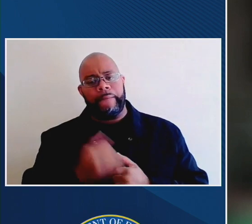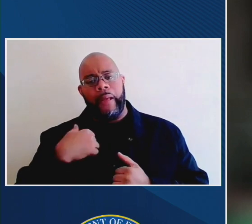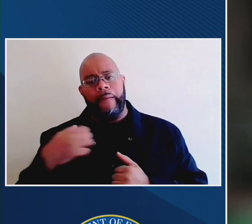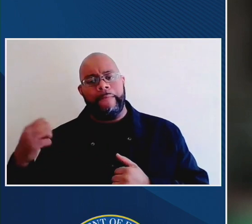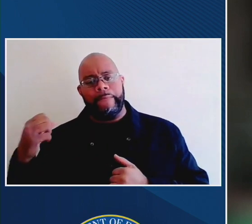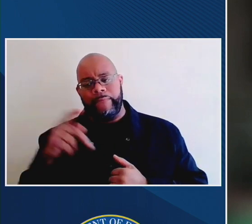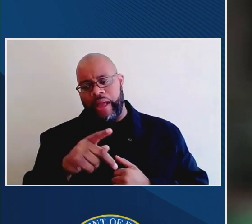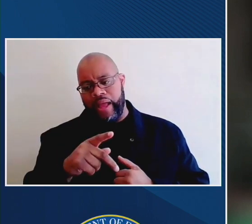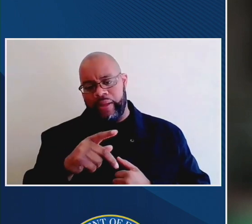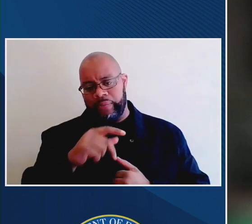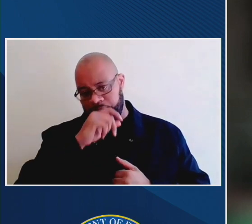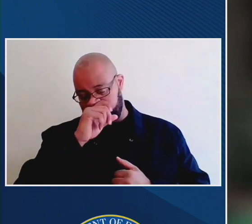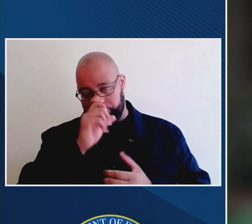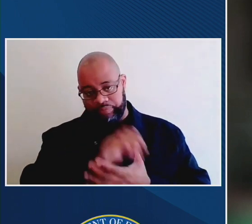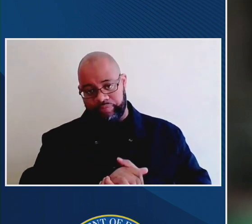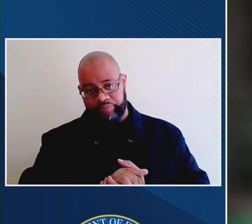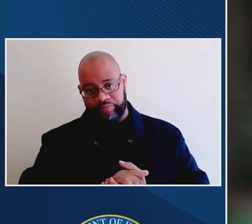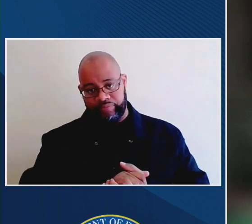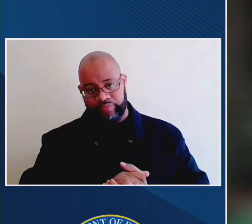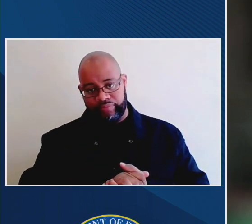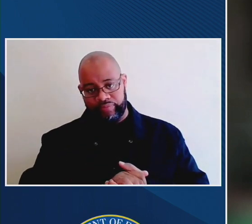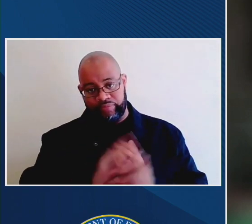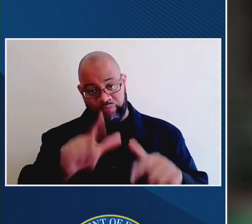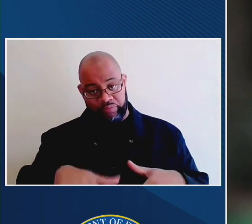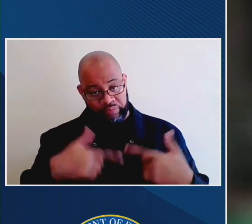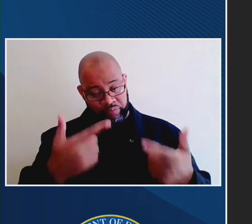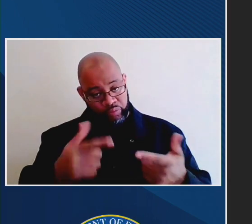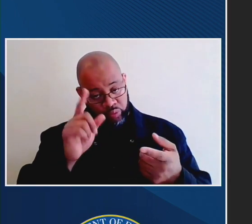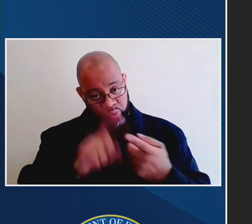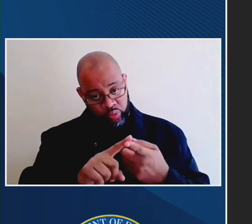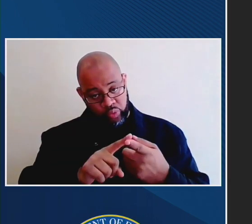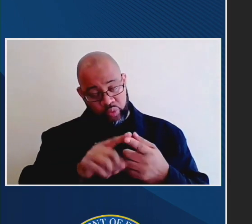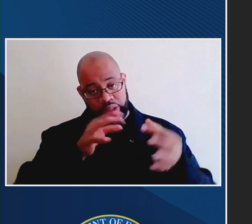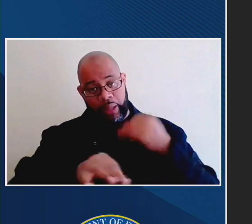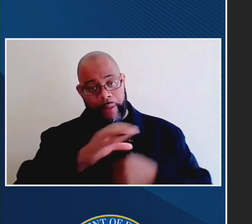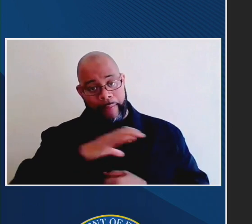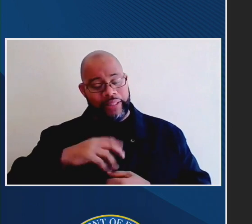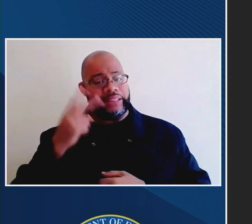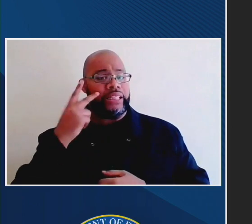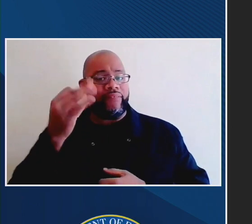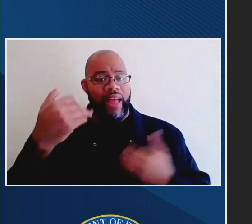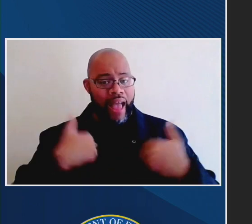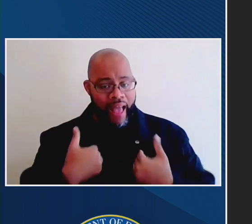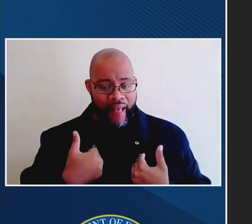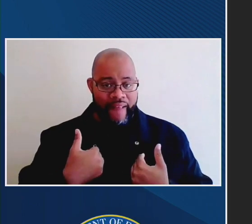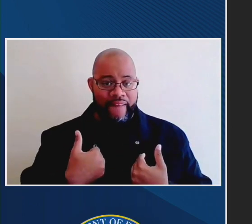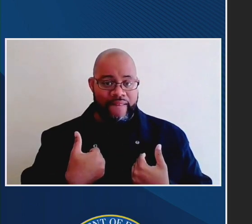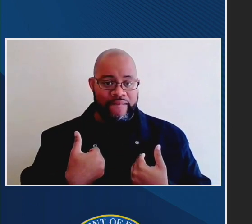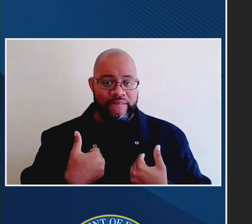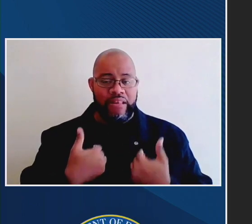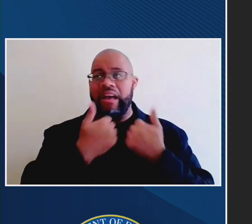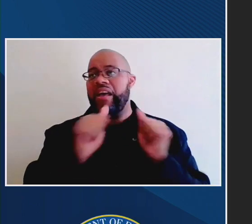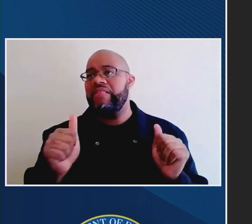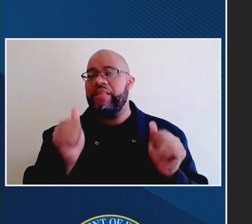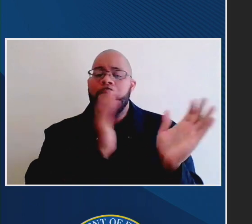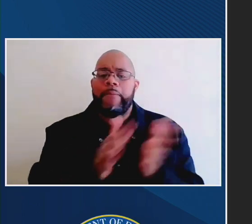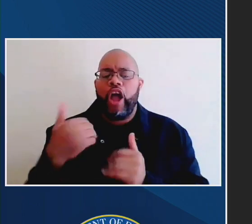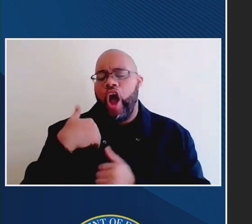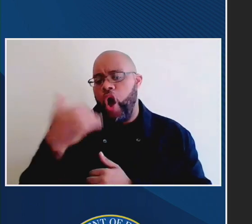will turn it over to the subcommittee to see if they had anything prepared. I know